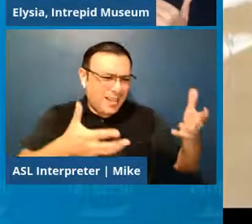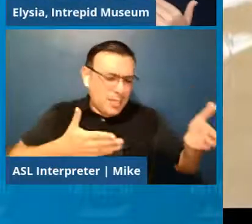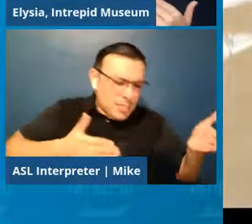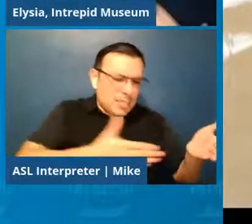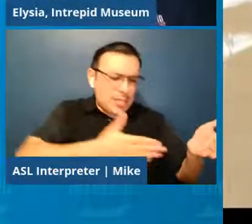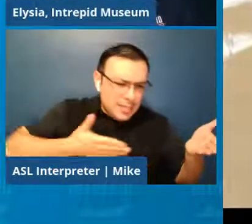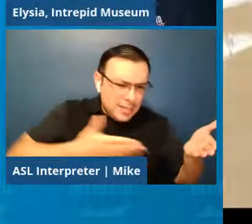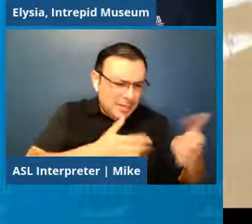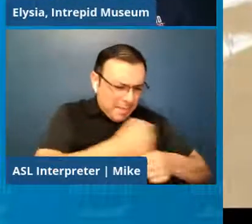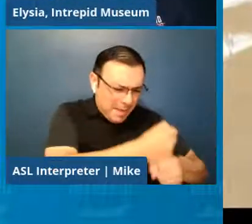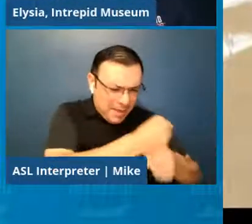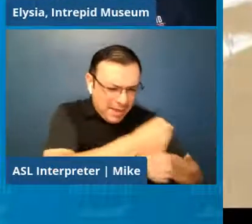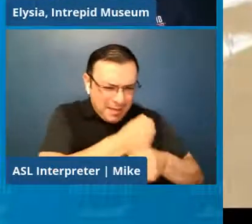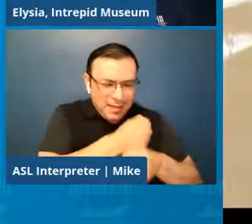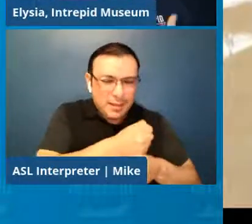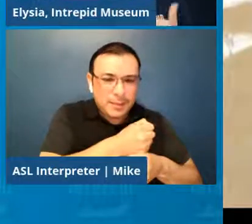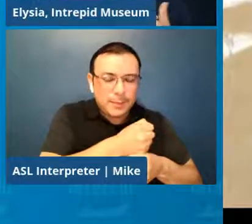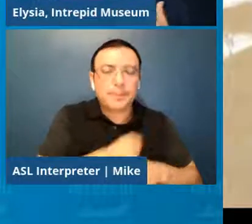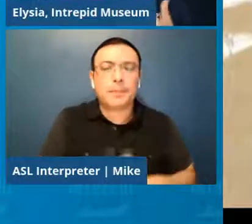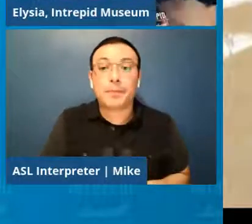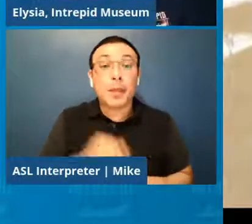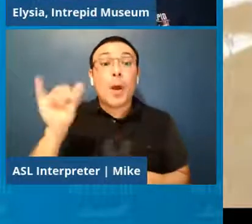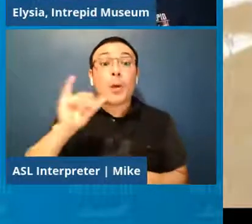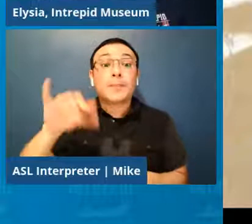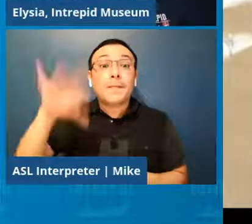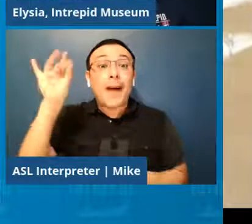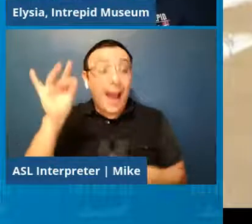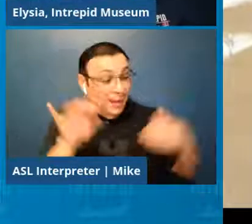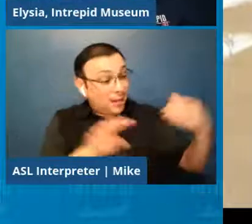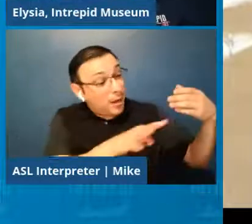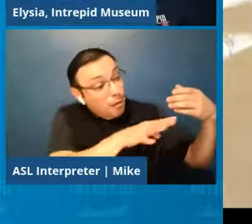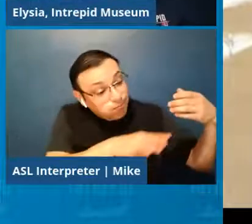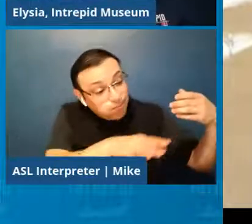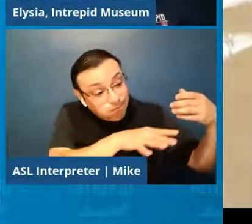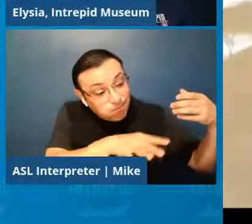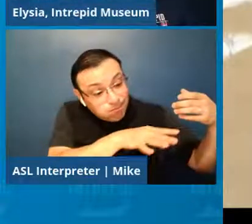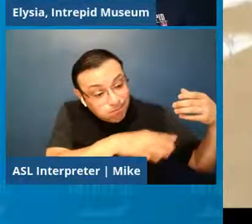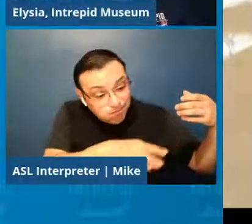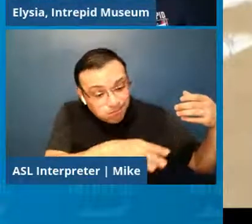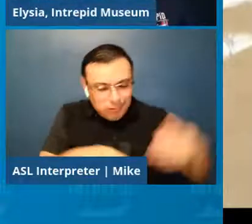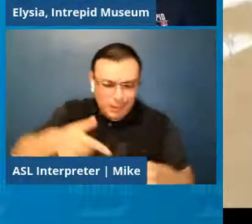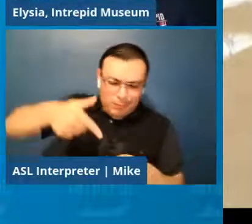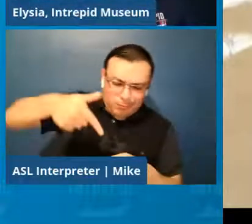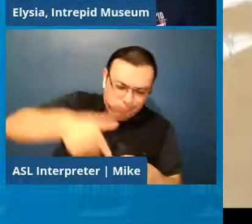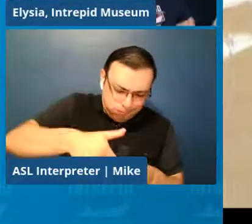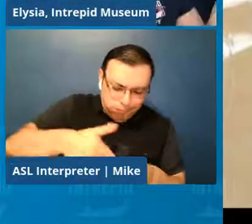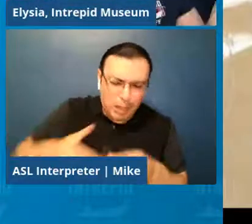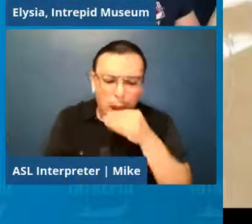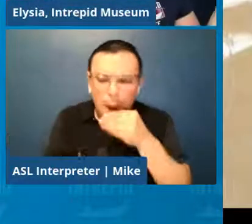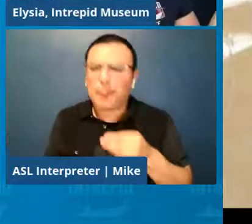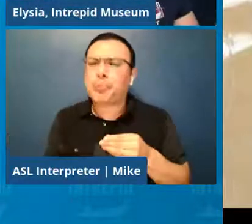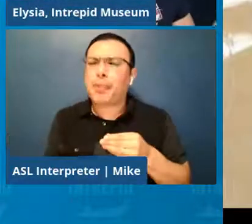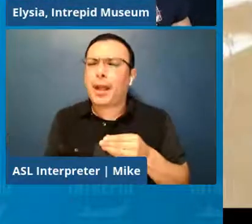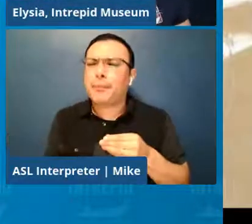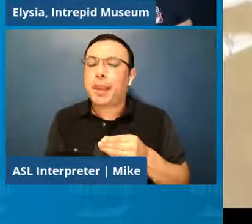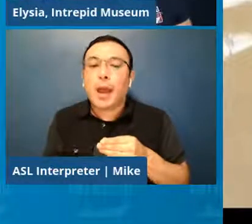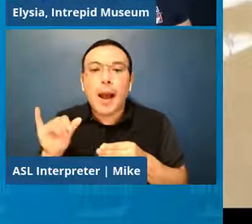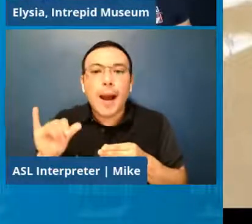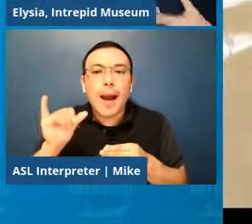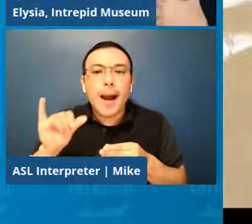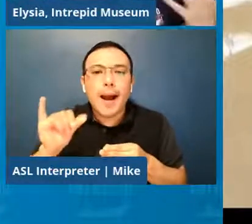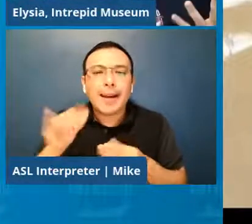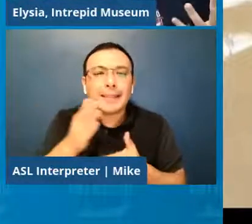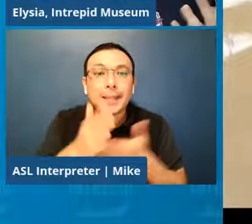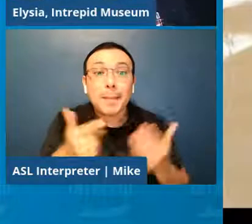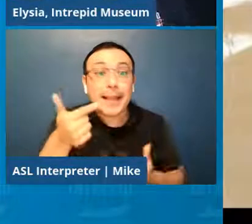had dissolved gases in it. So maybe not the cleanest thing either to be eating as well. And some things just didn't,